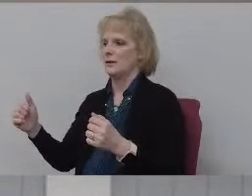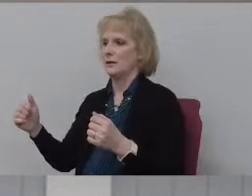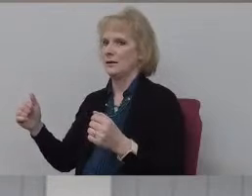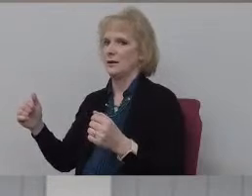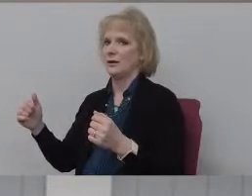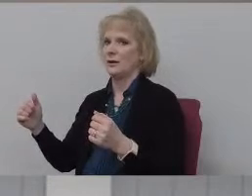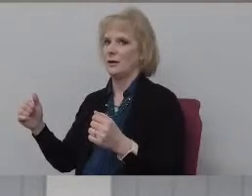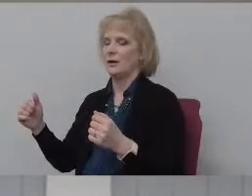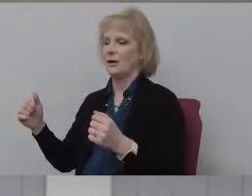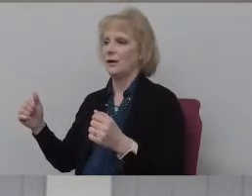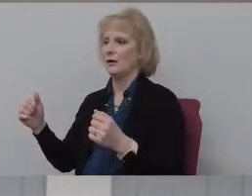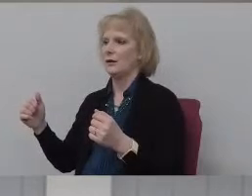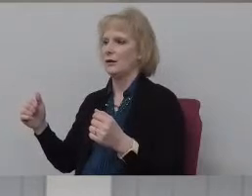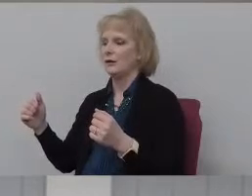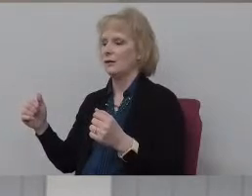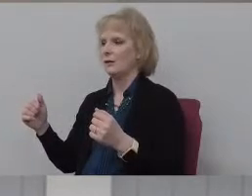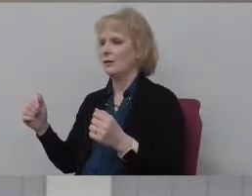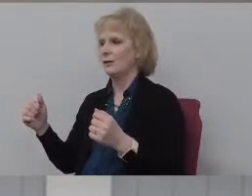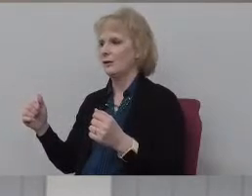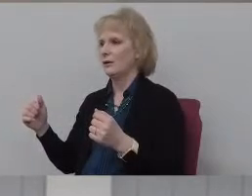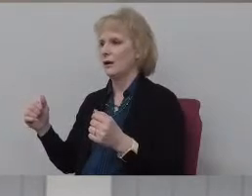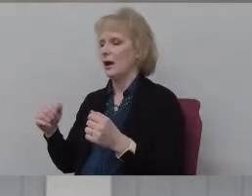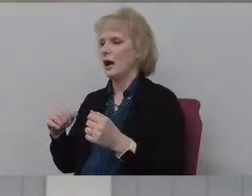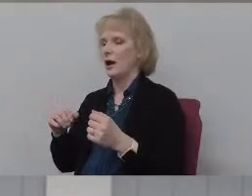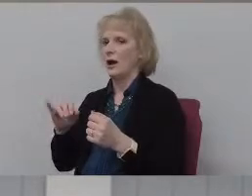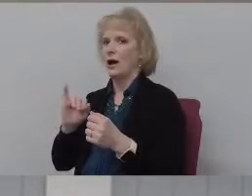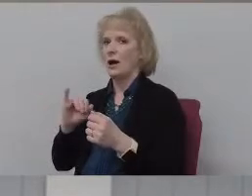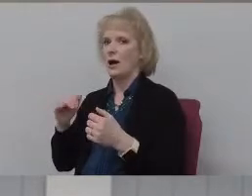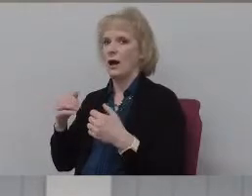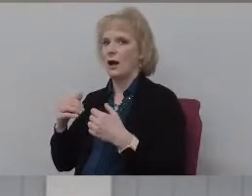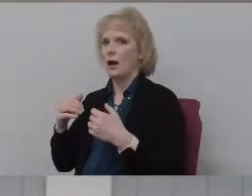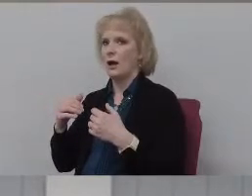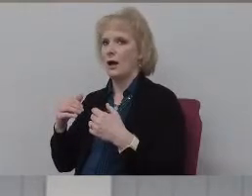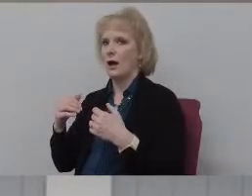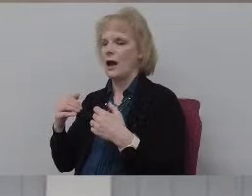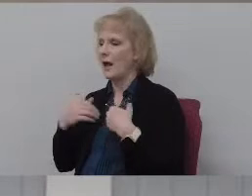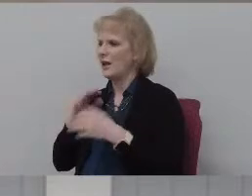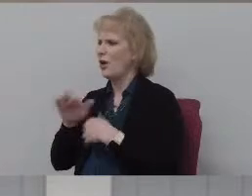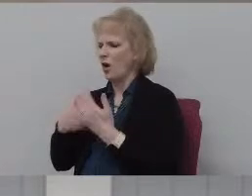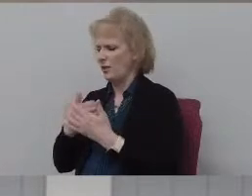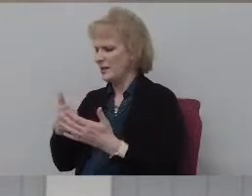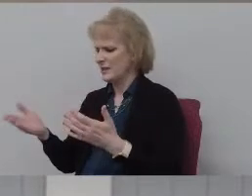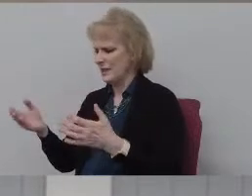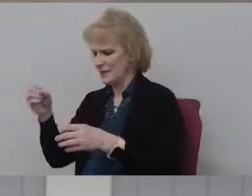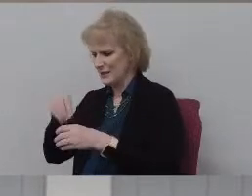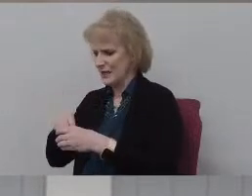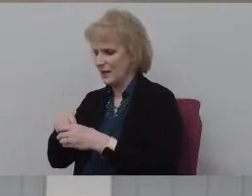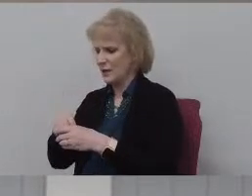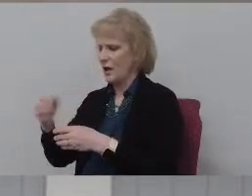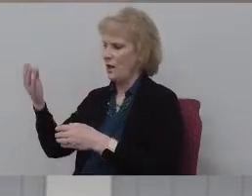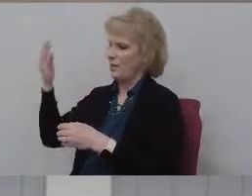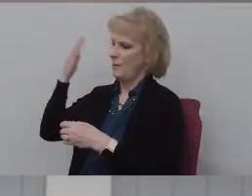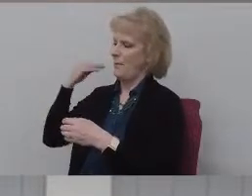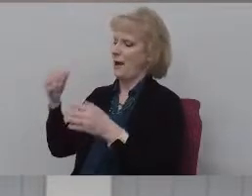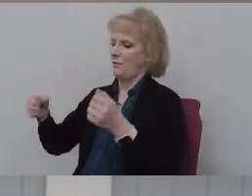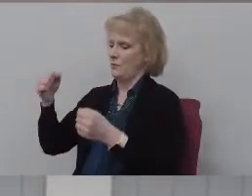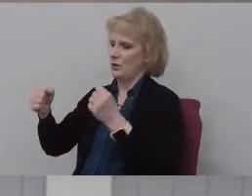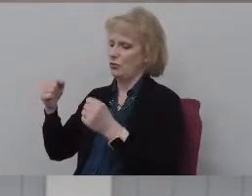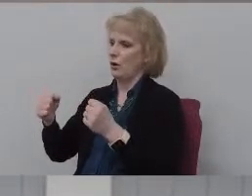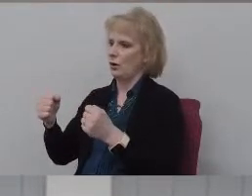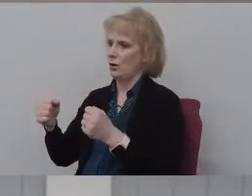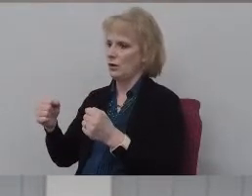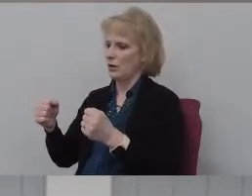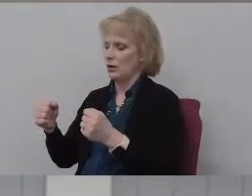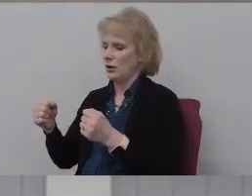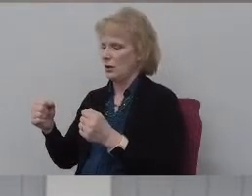because it's gonna take too long. But I had all these things in it that I couldn't get a lot of firewood. So you go up in the woods, and if the bed of your truck is full of all kinds of other